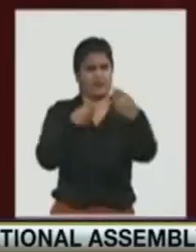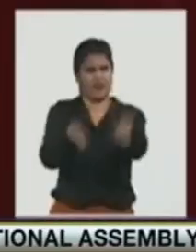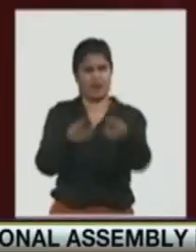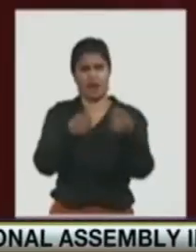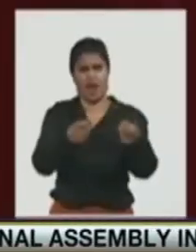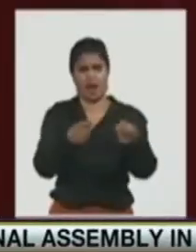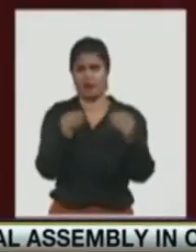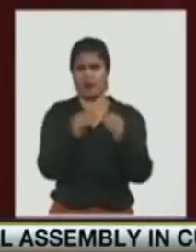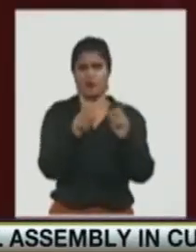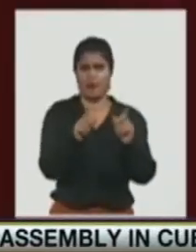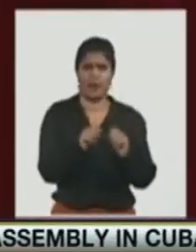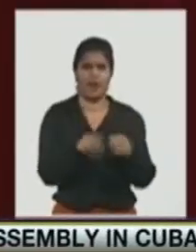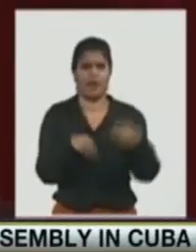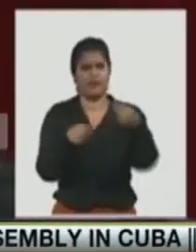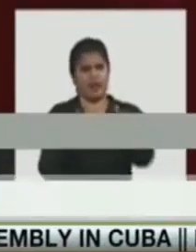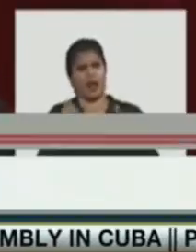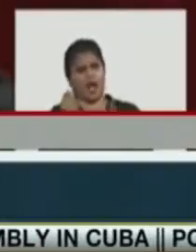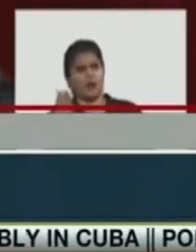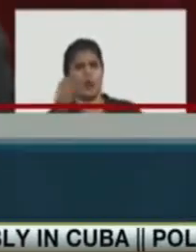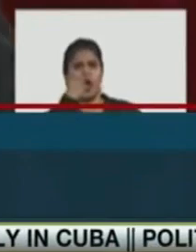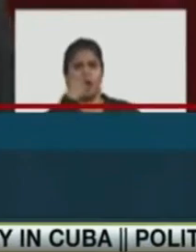justice.